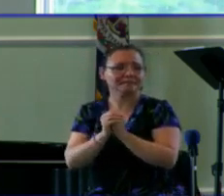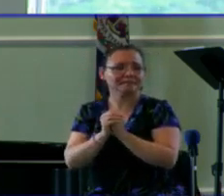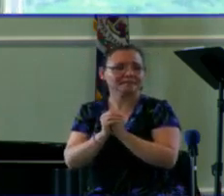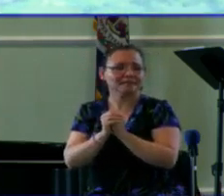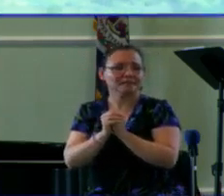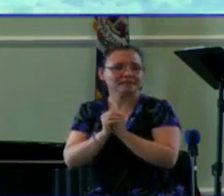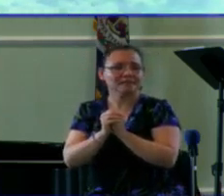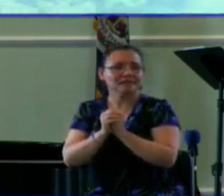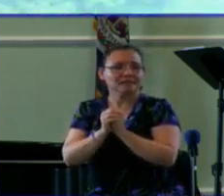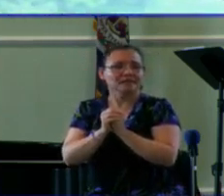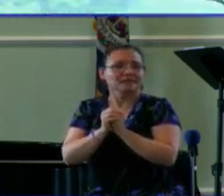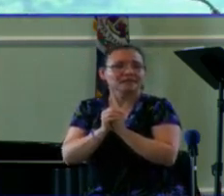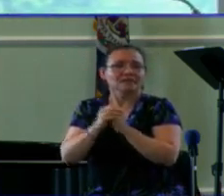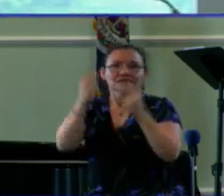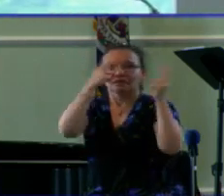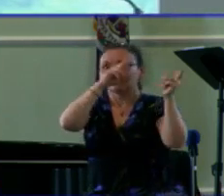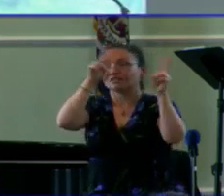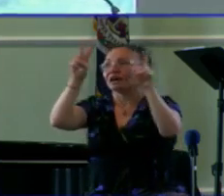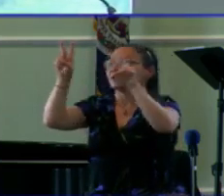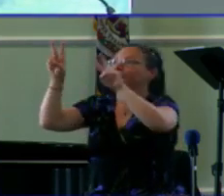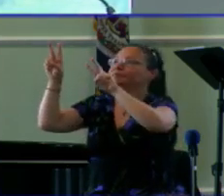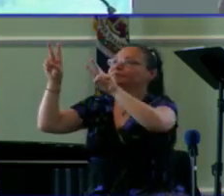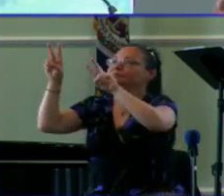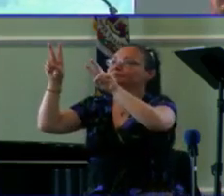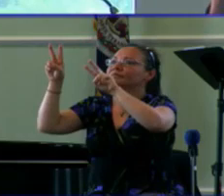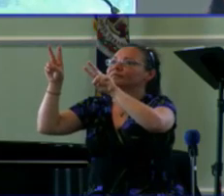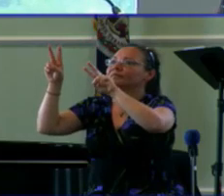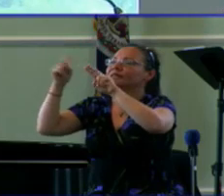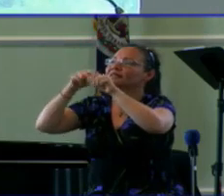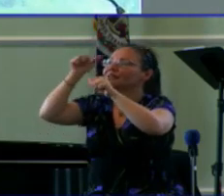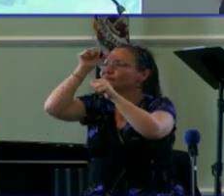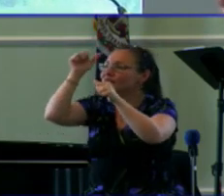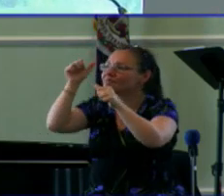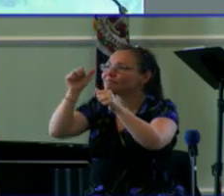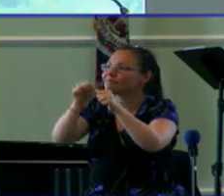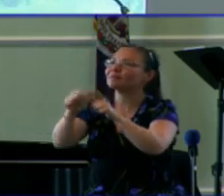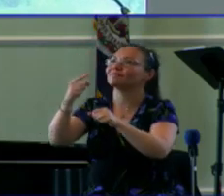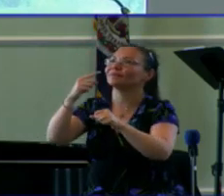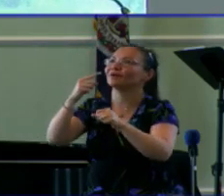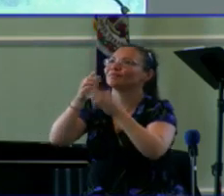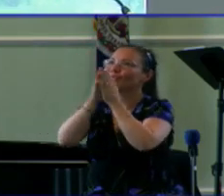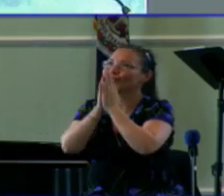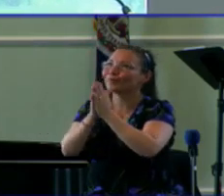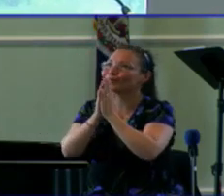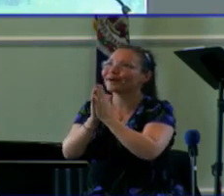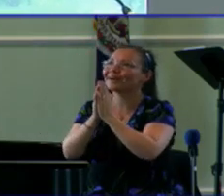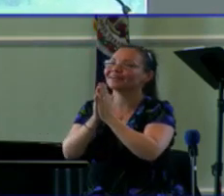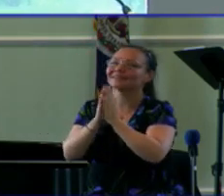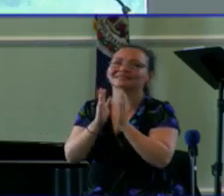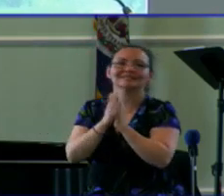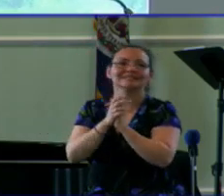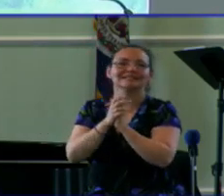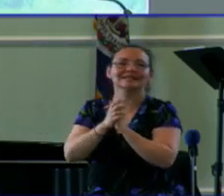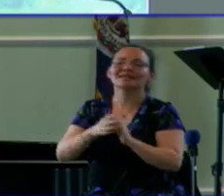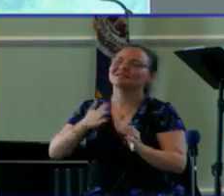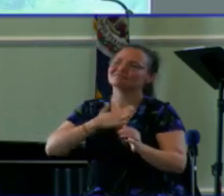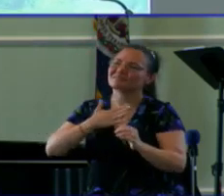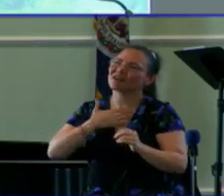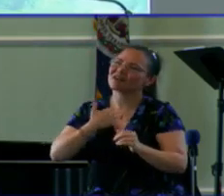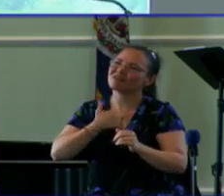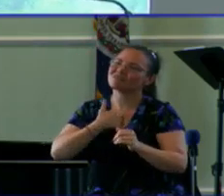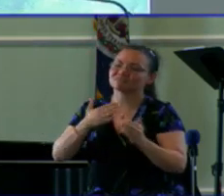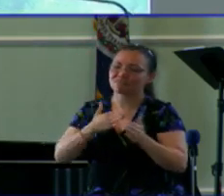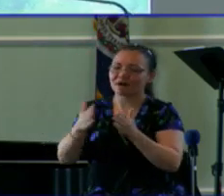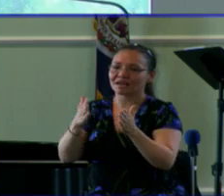And so I looked up, and I remember saying a prayer. In my own way,